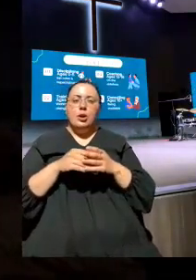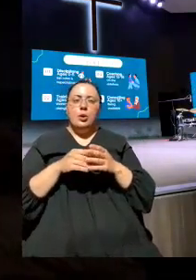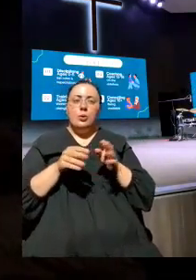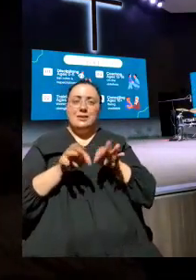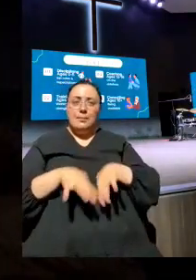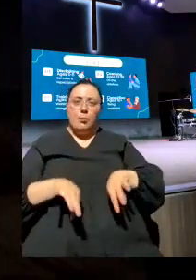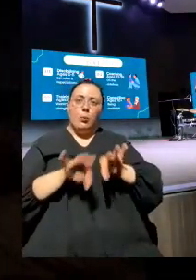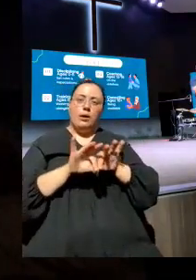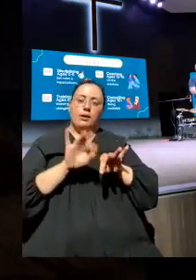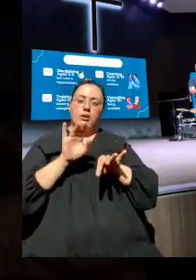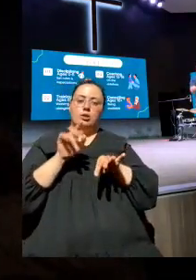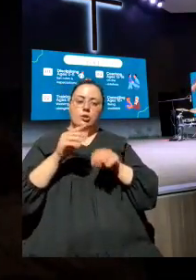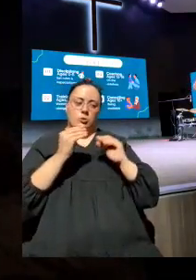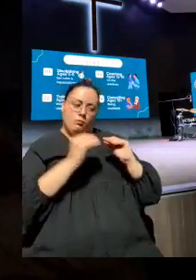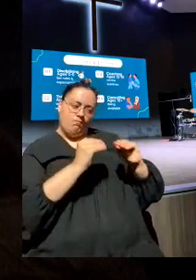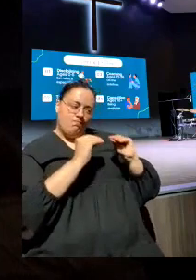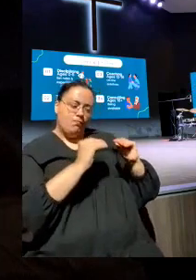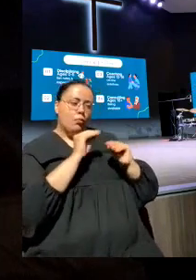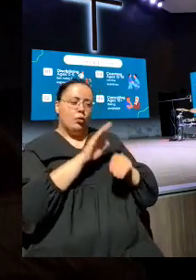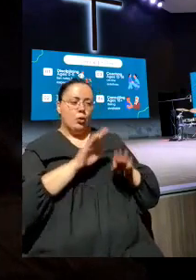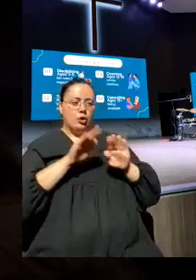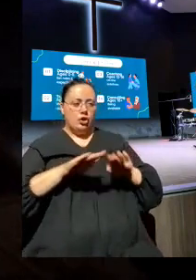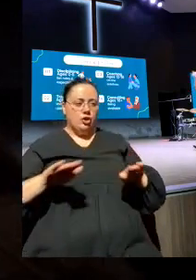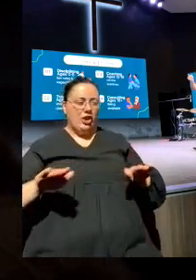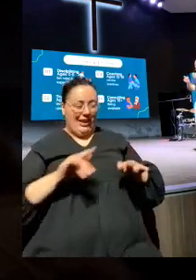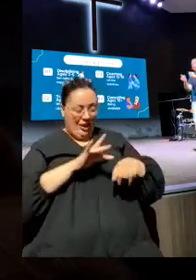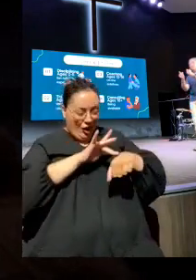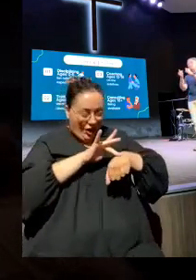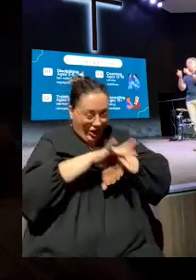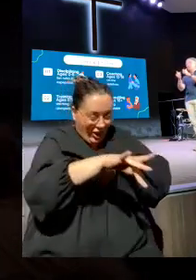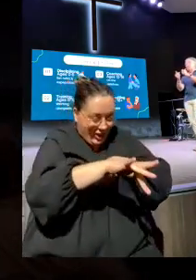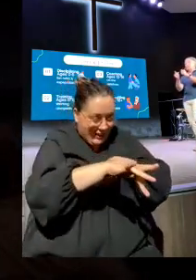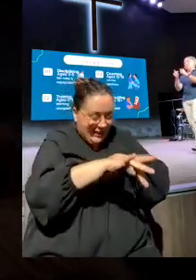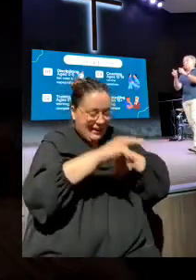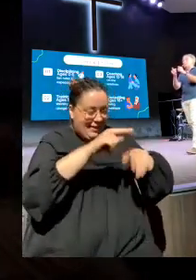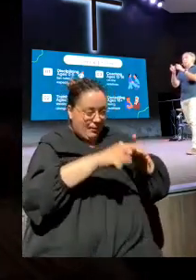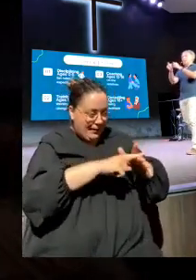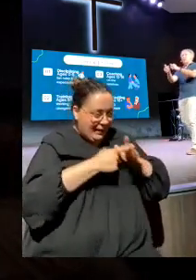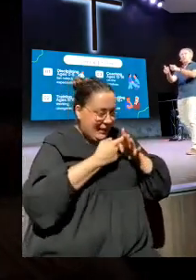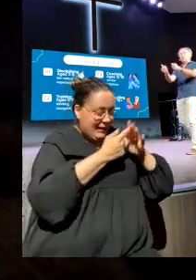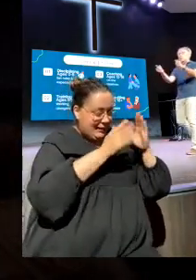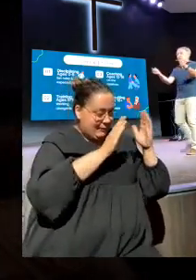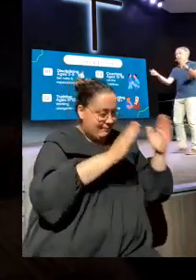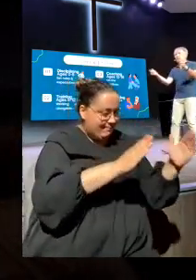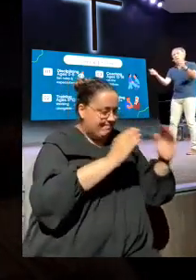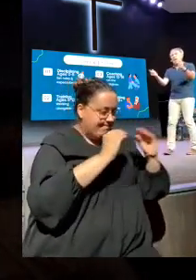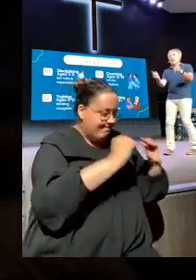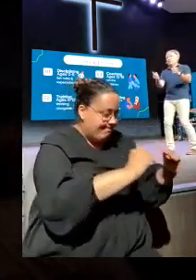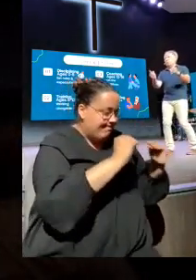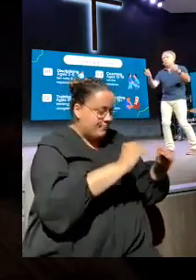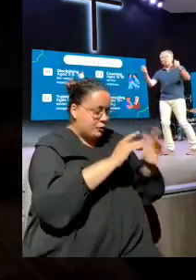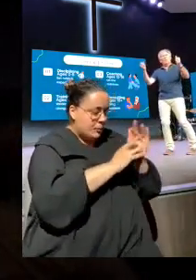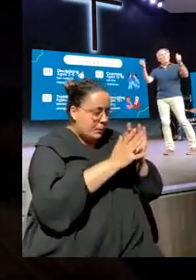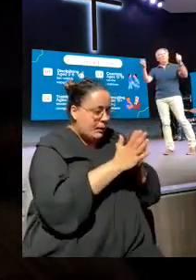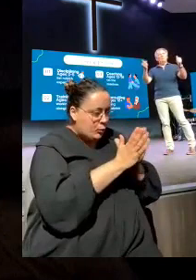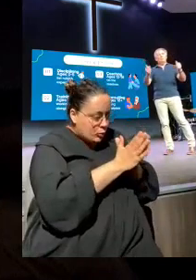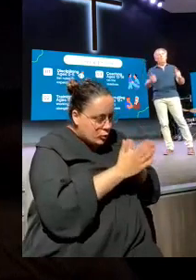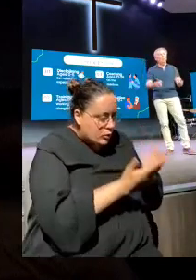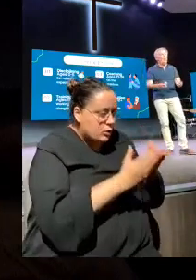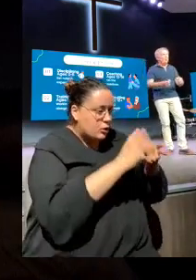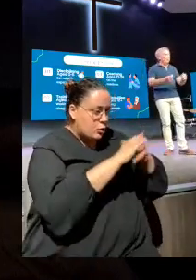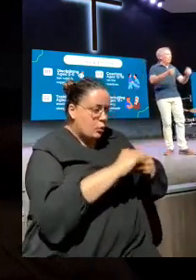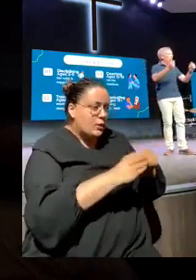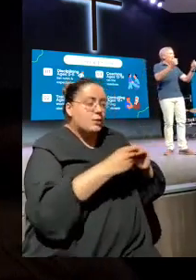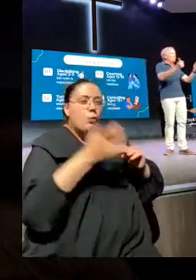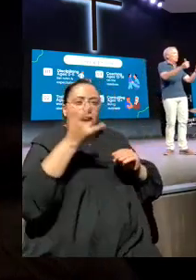ages. Let them identify to the concrete people and events, because David and Goliath. We want David to be a role model